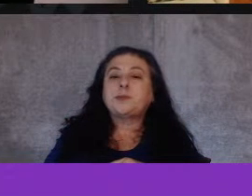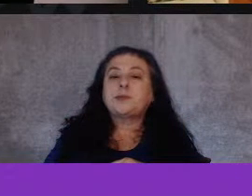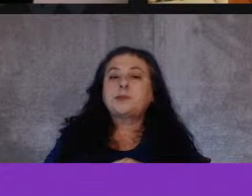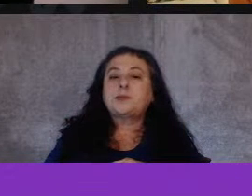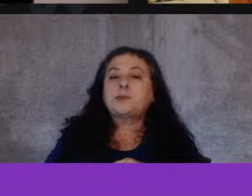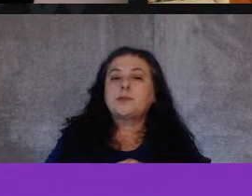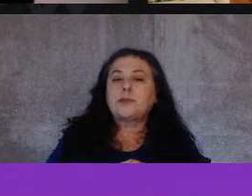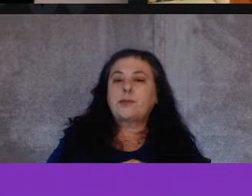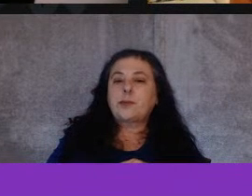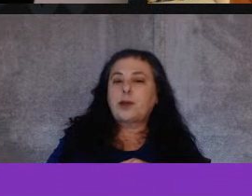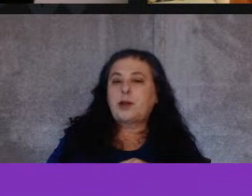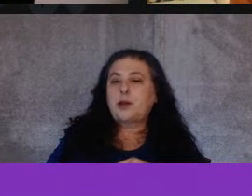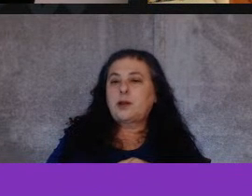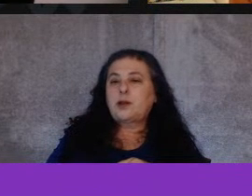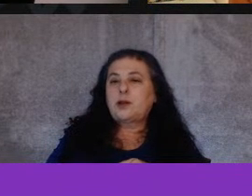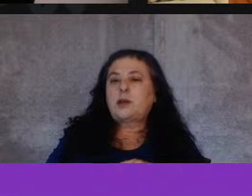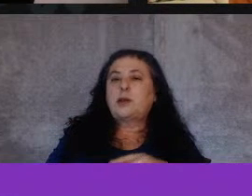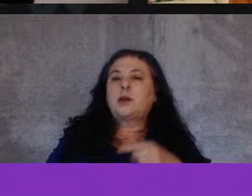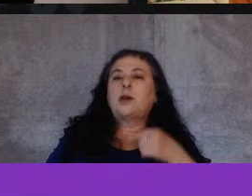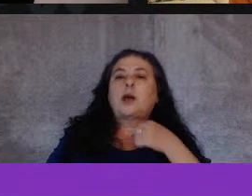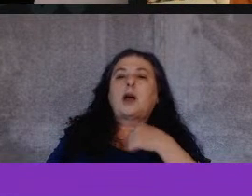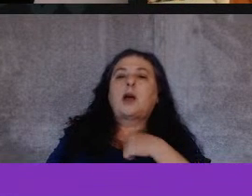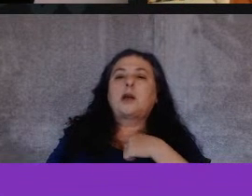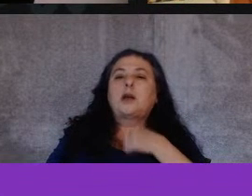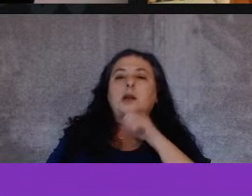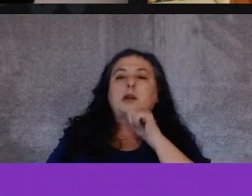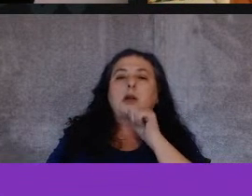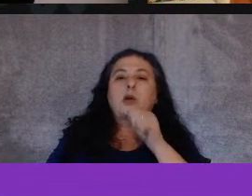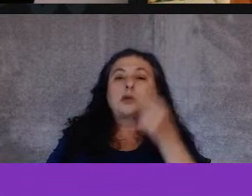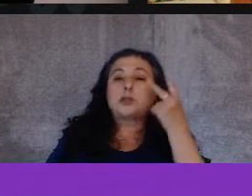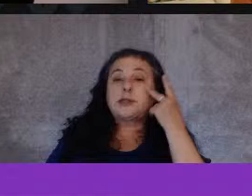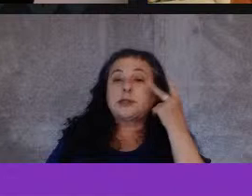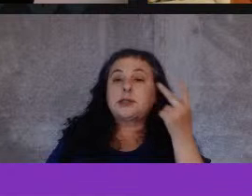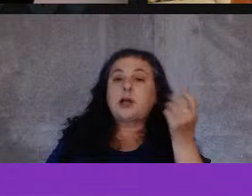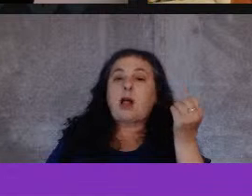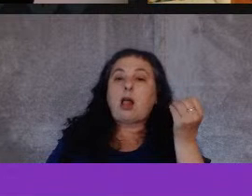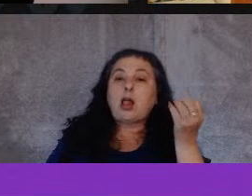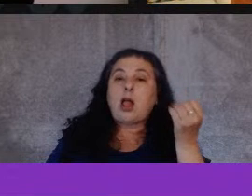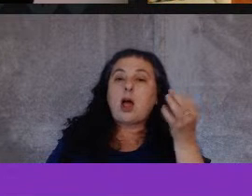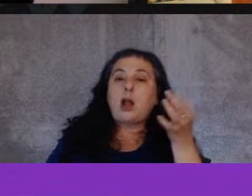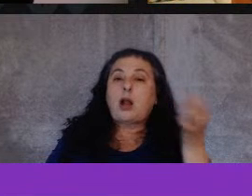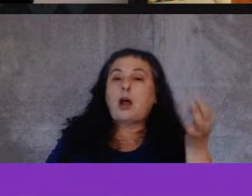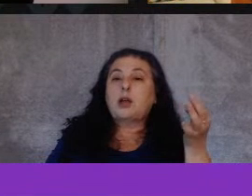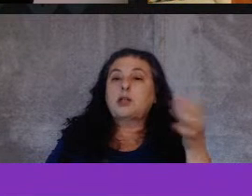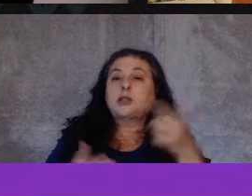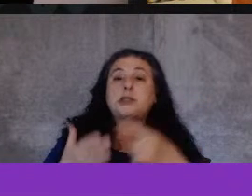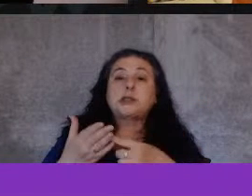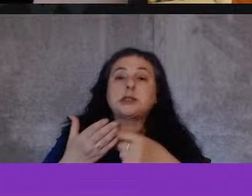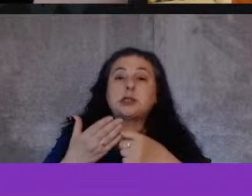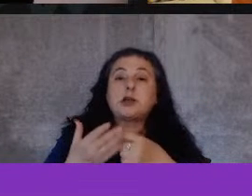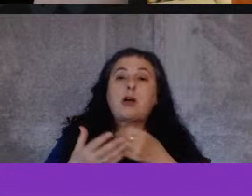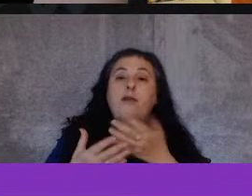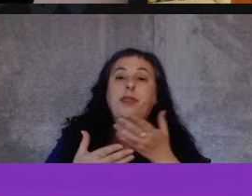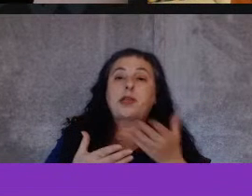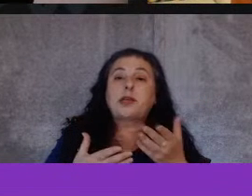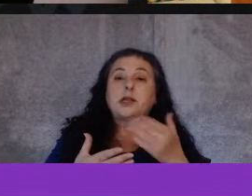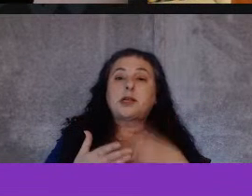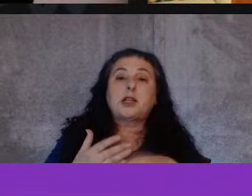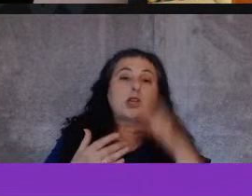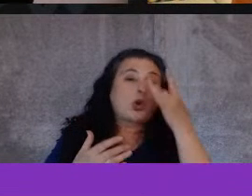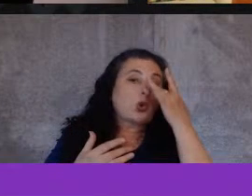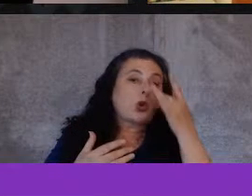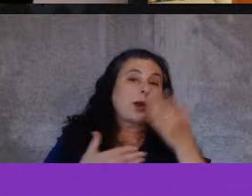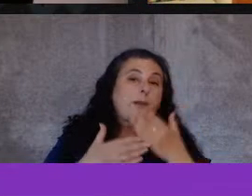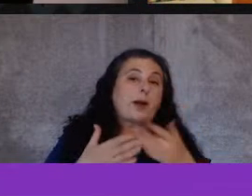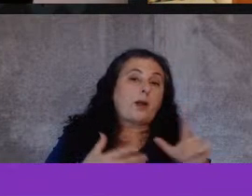I don't see a lot of discussion of this in the early